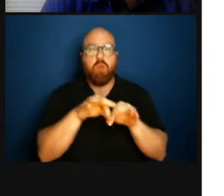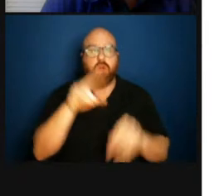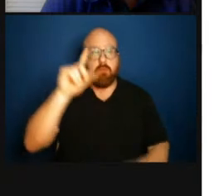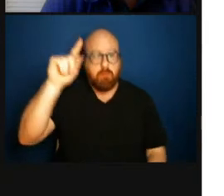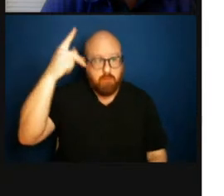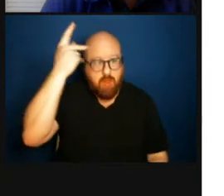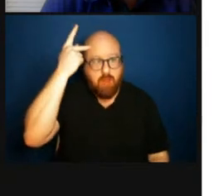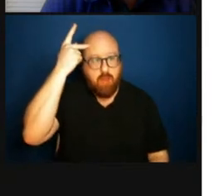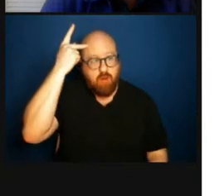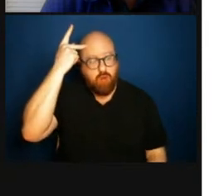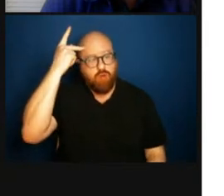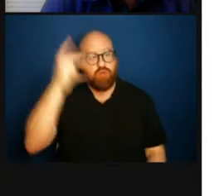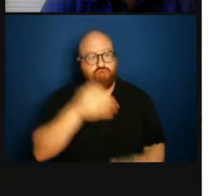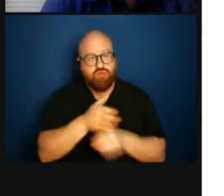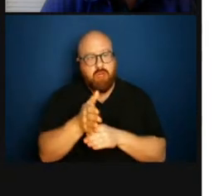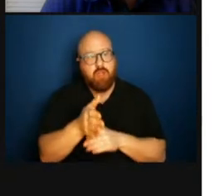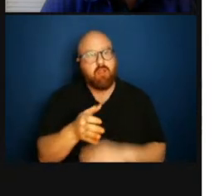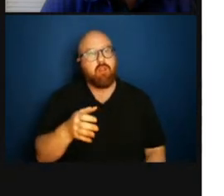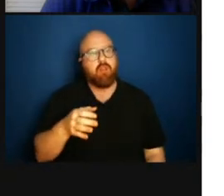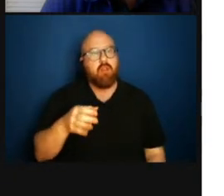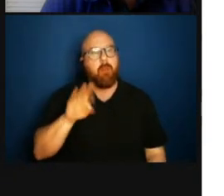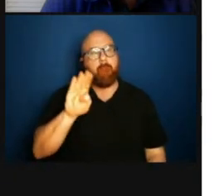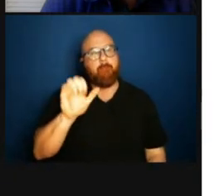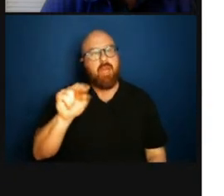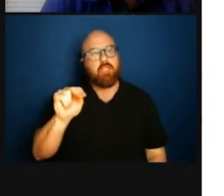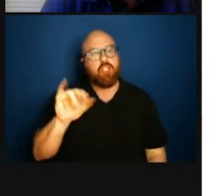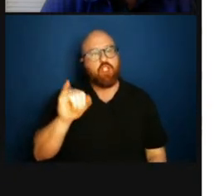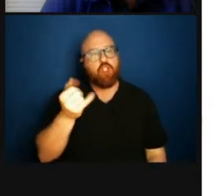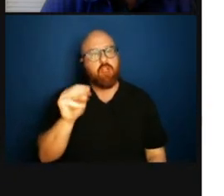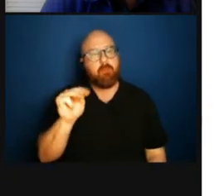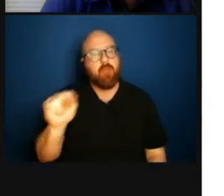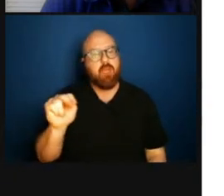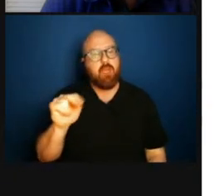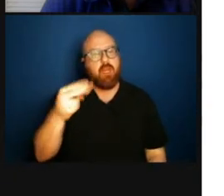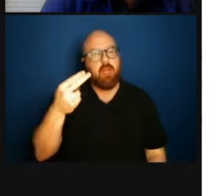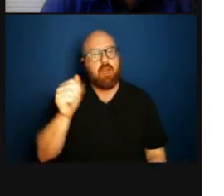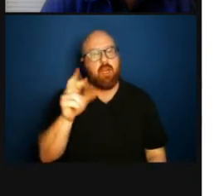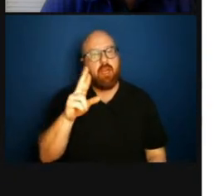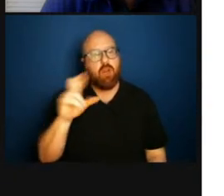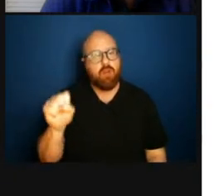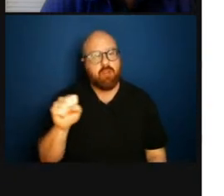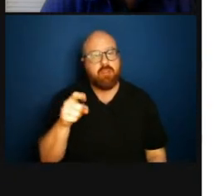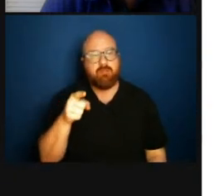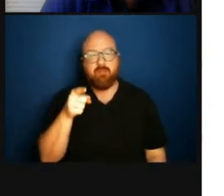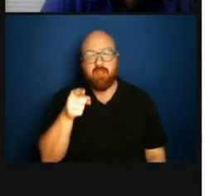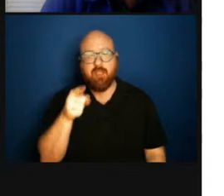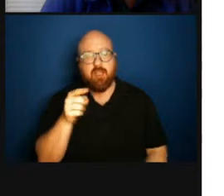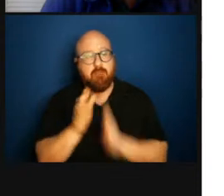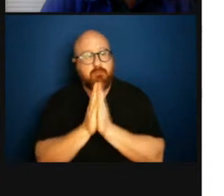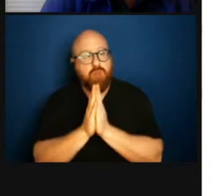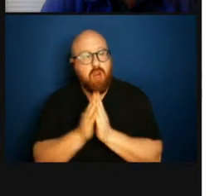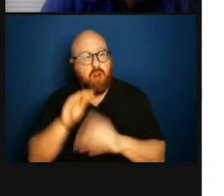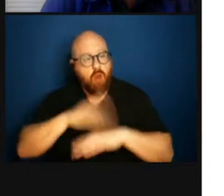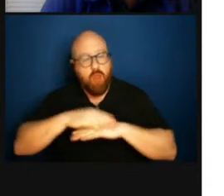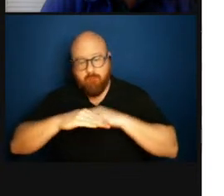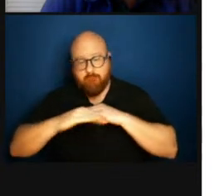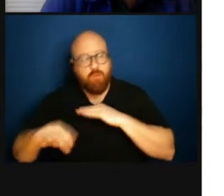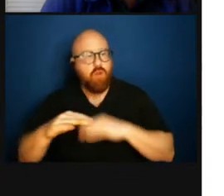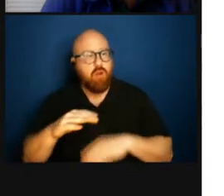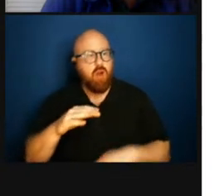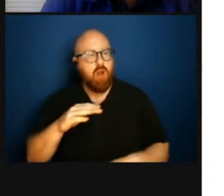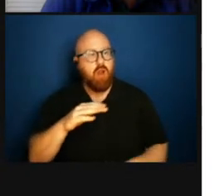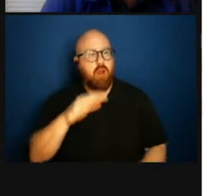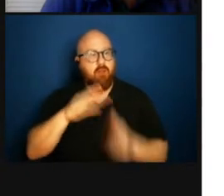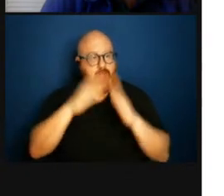Gwynn Harris. Harris prayed the day after Gettysburg on the floor of the House of Representatives for a